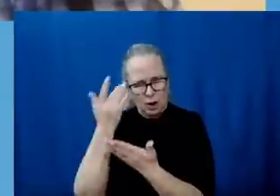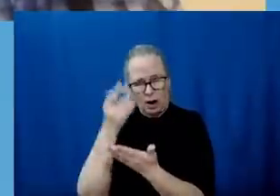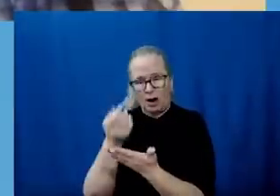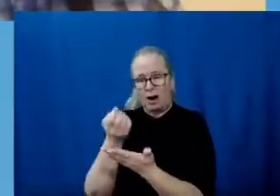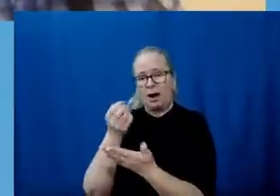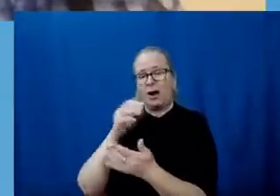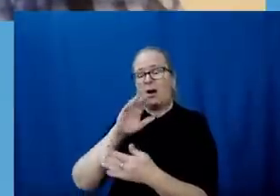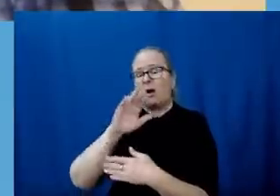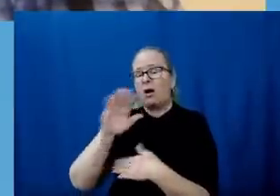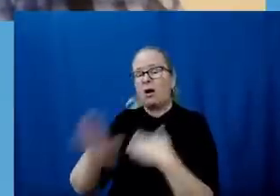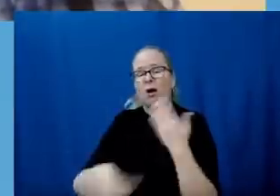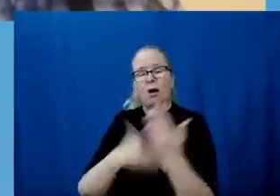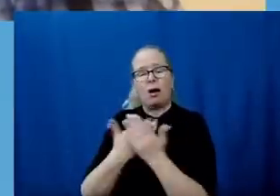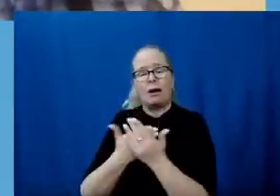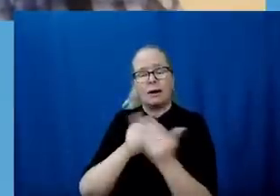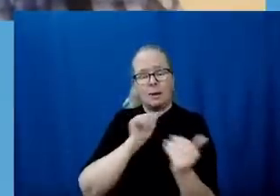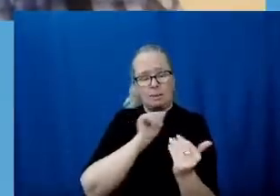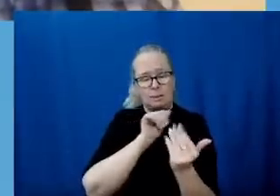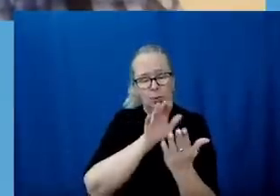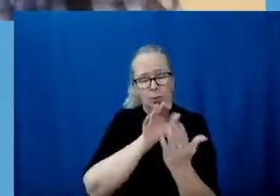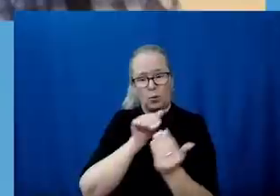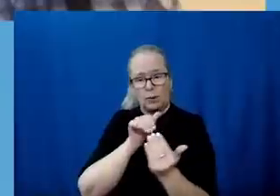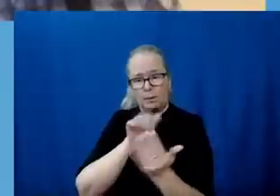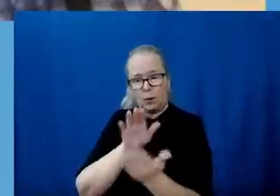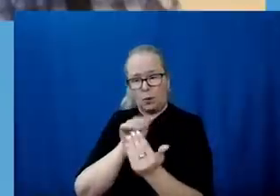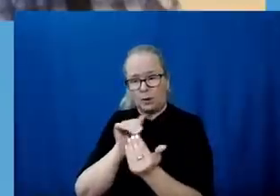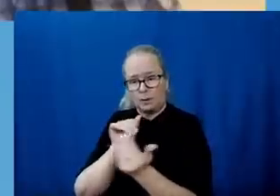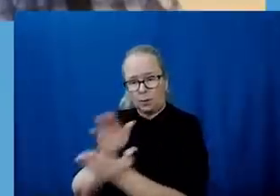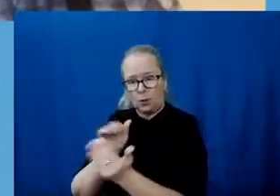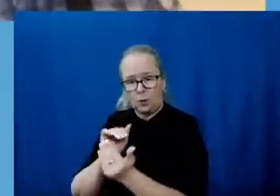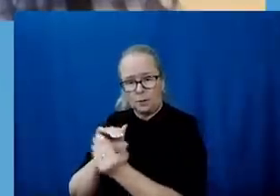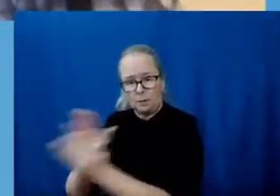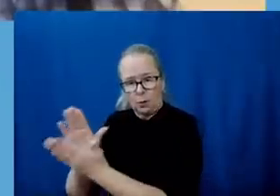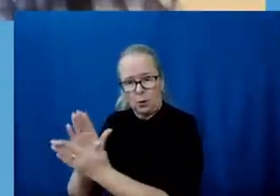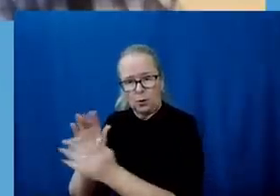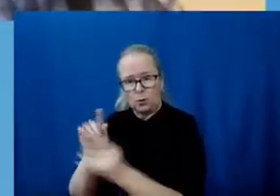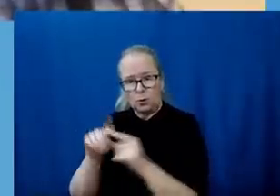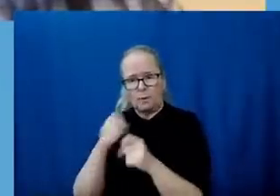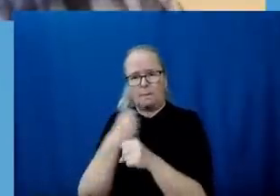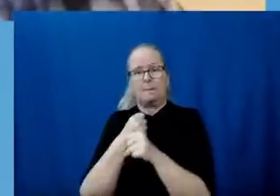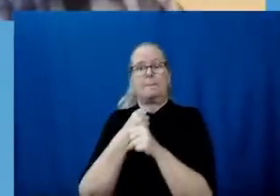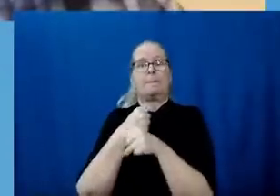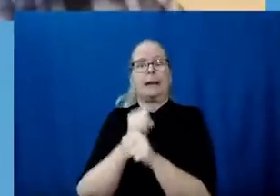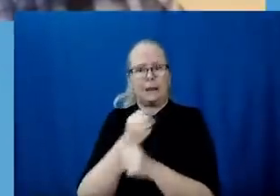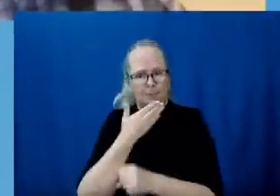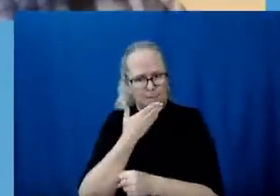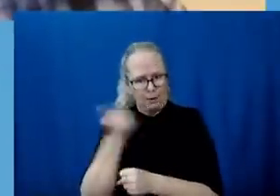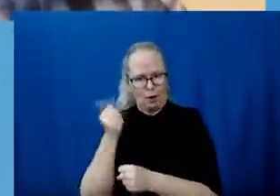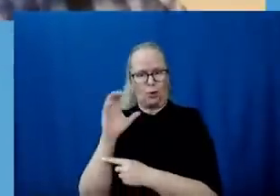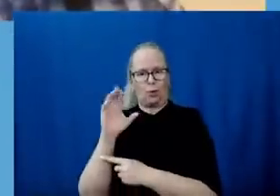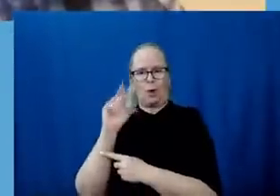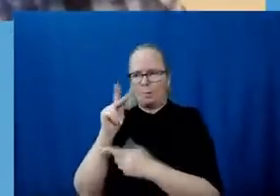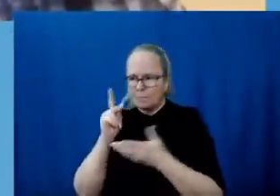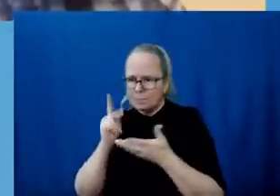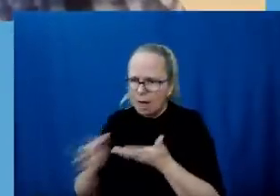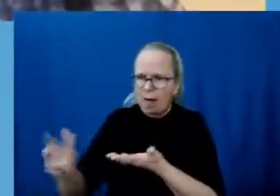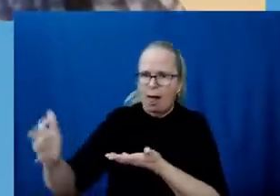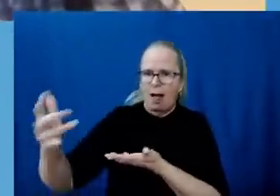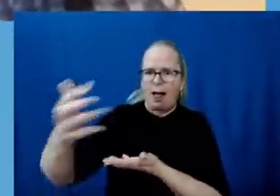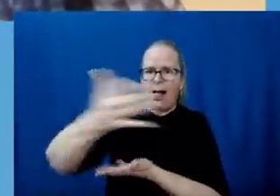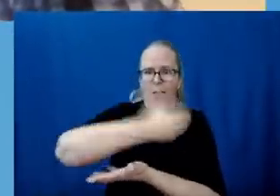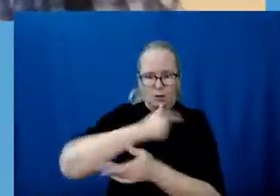Especially all of these methods that we use to generate better crop